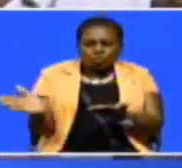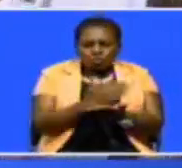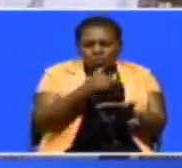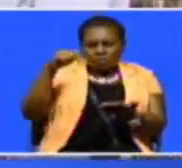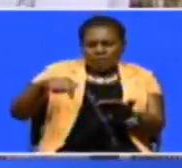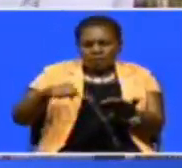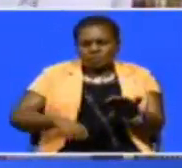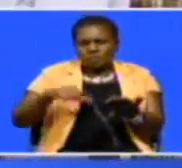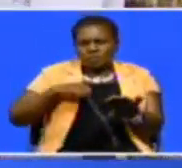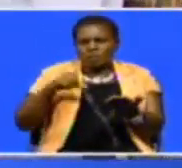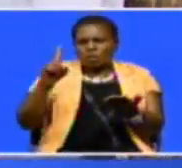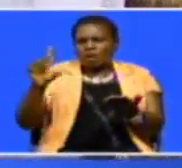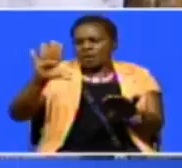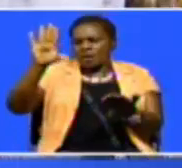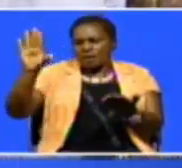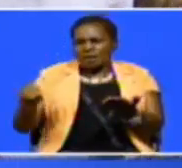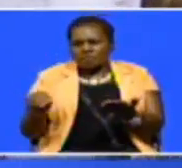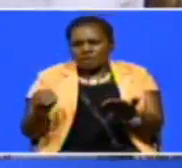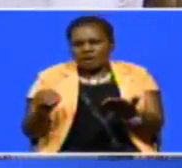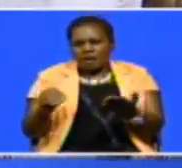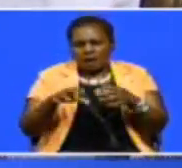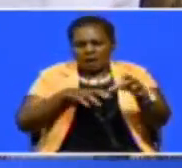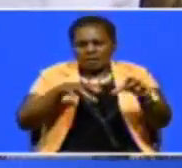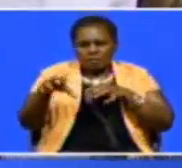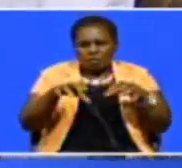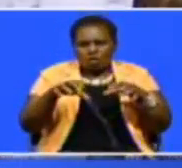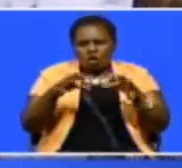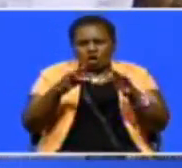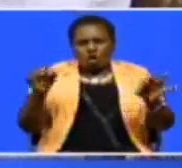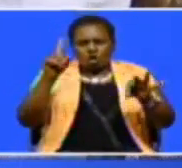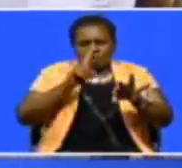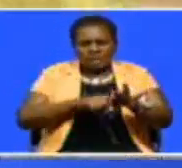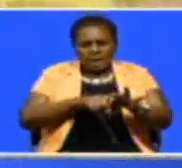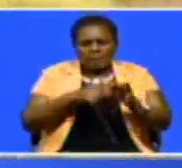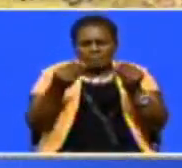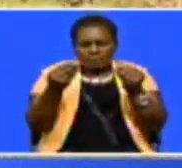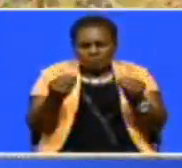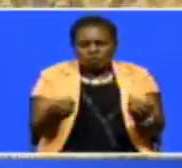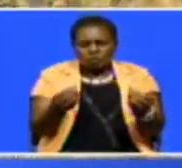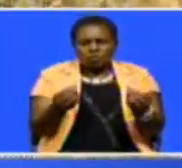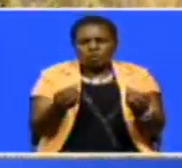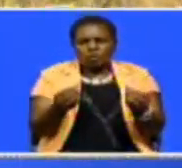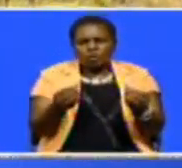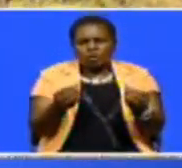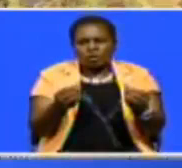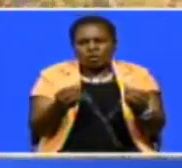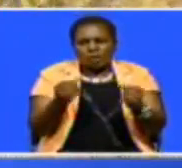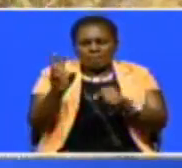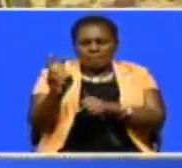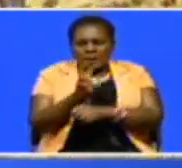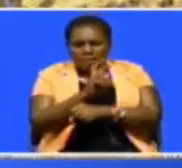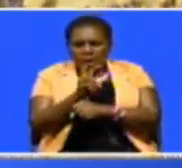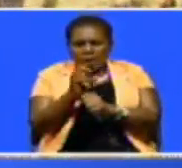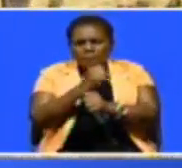the survival of one of Africa's iconic species rests on long-term solutions that involve rangers, securing rhino